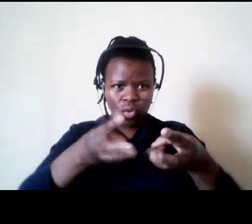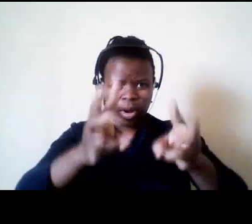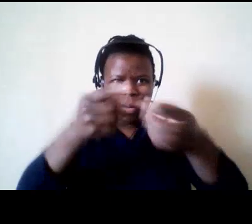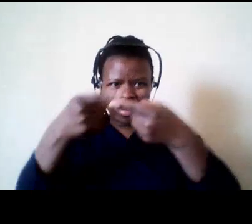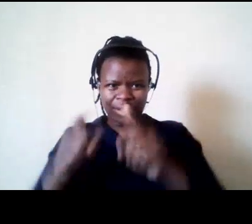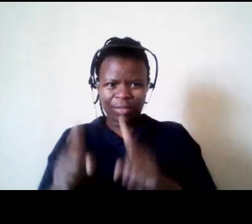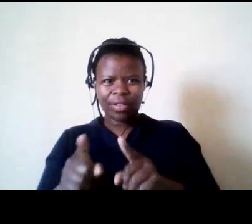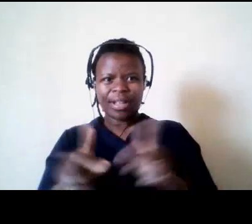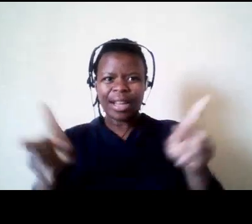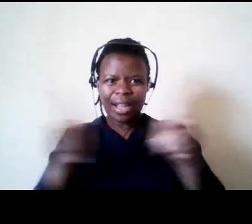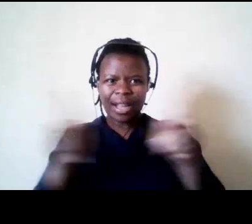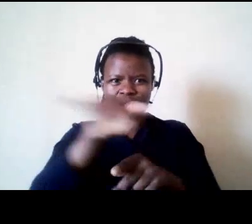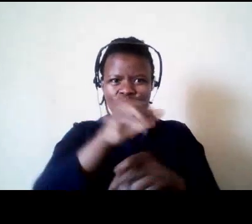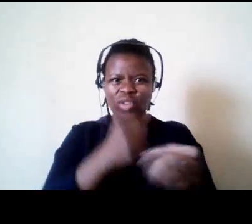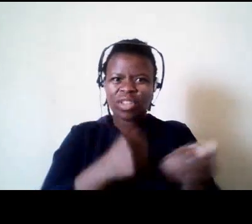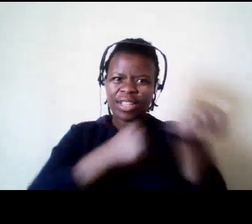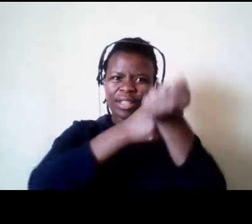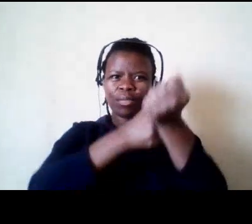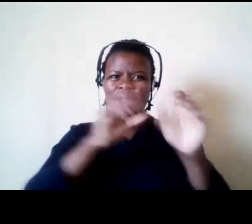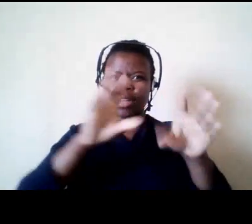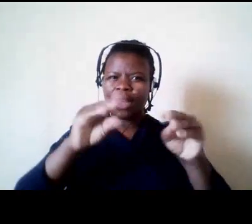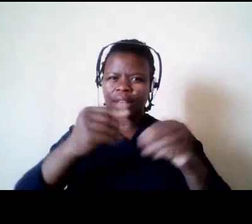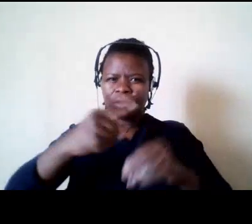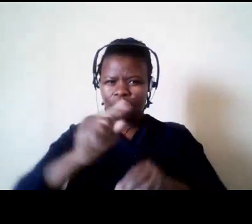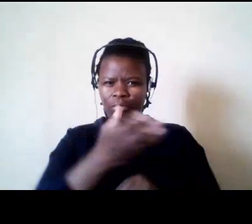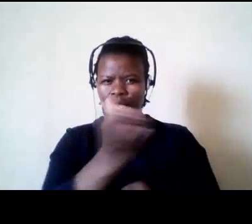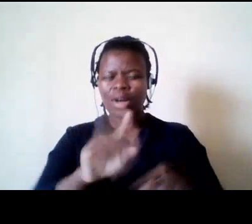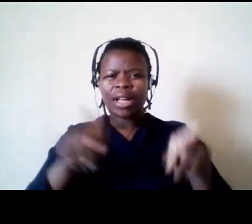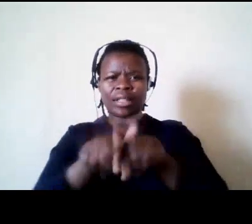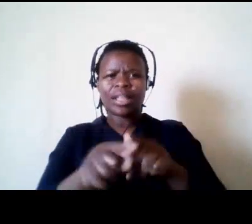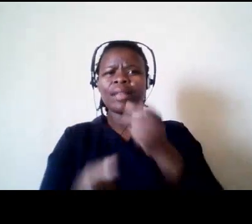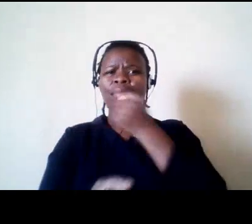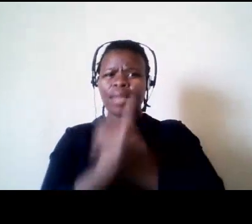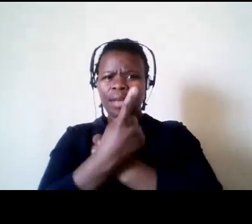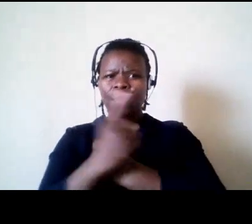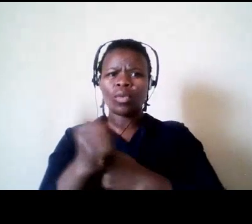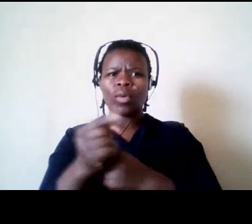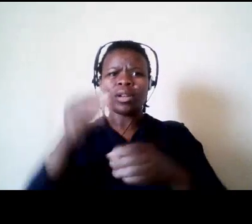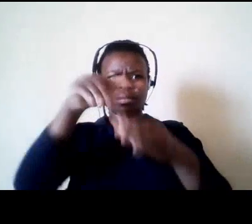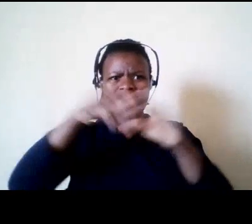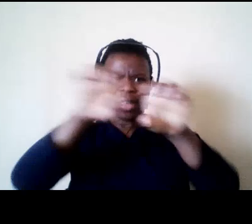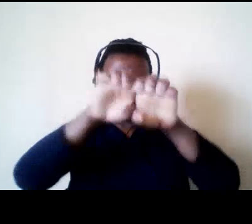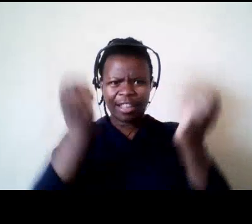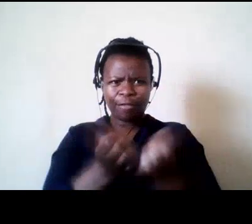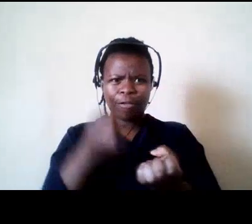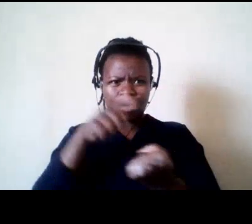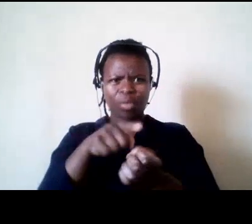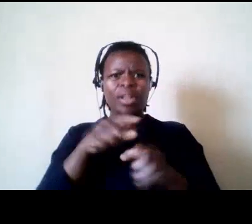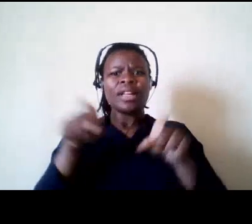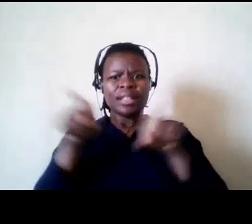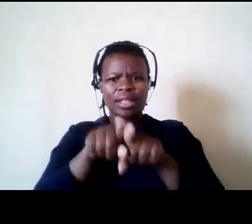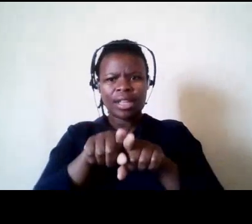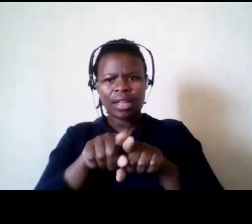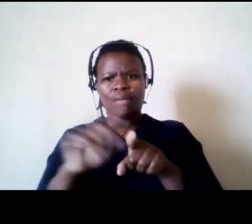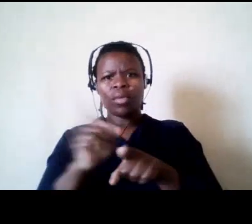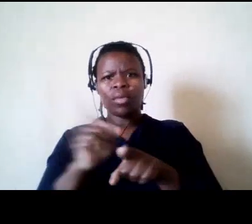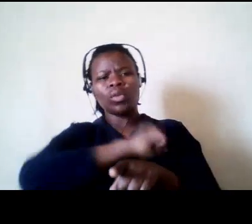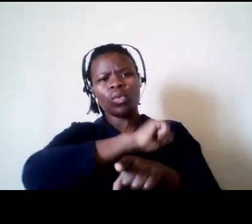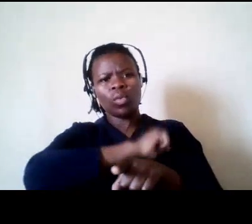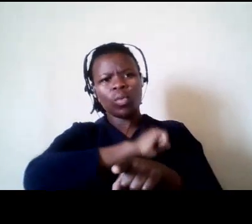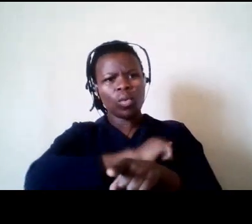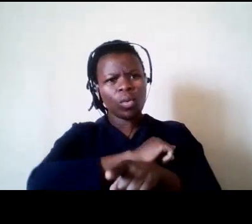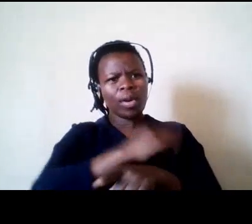are available to them? What is happening within that environment, and why is it that the child is either